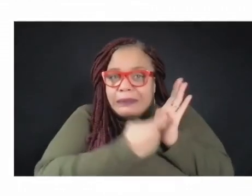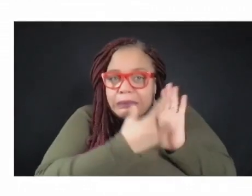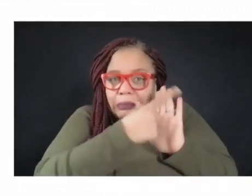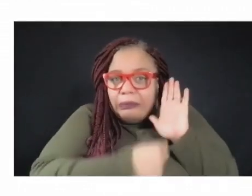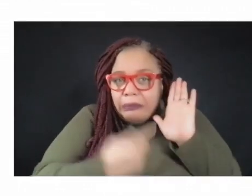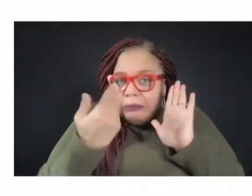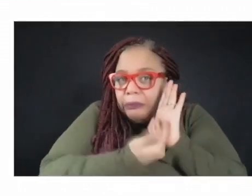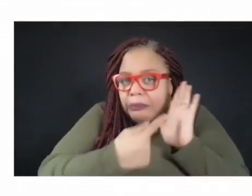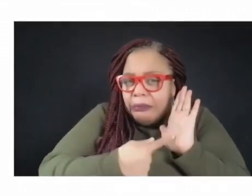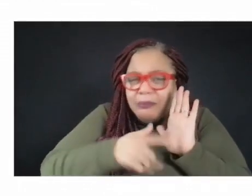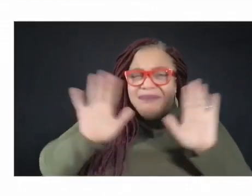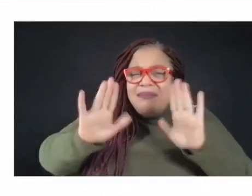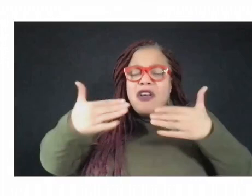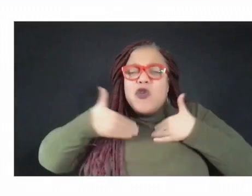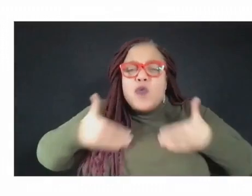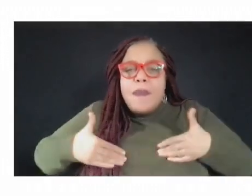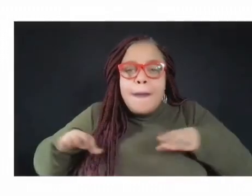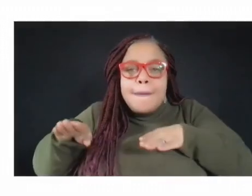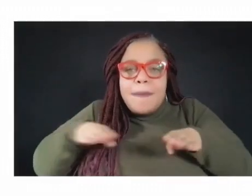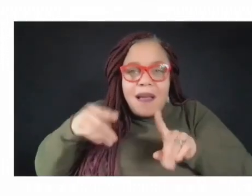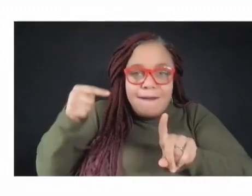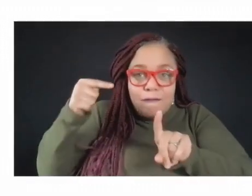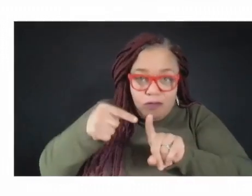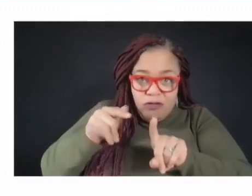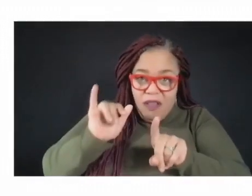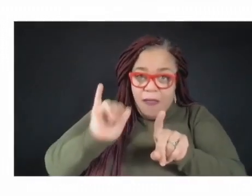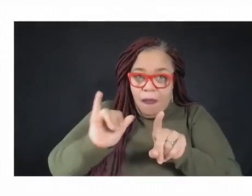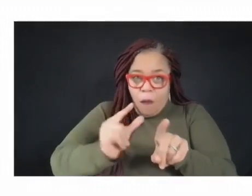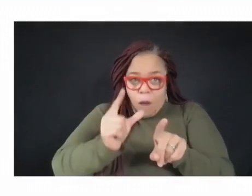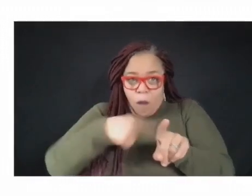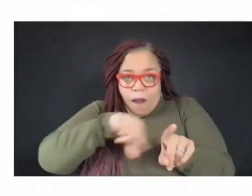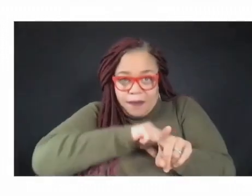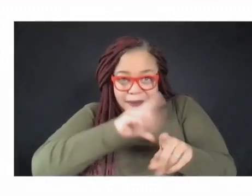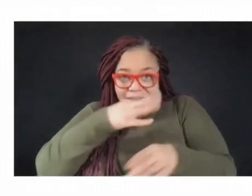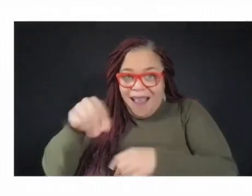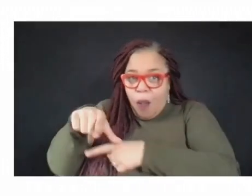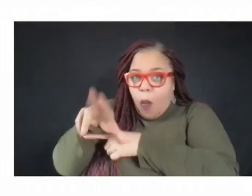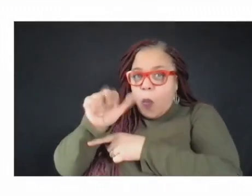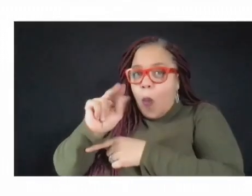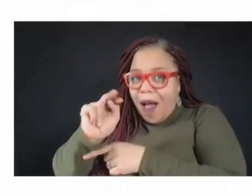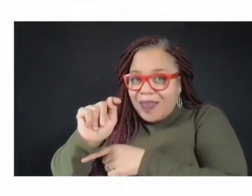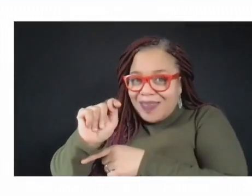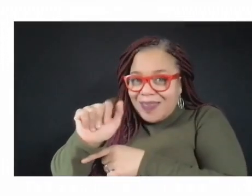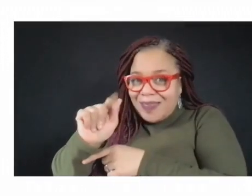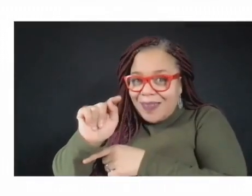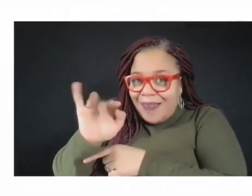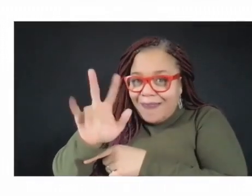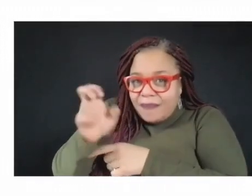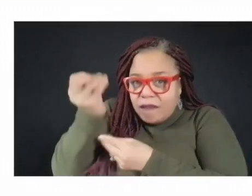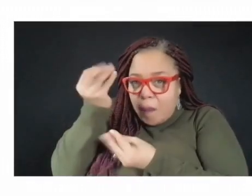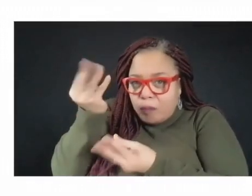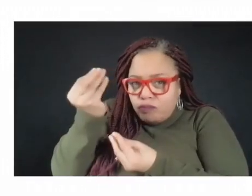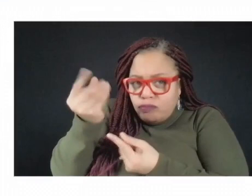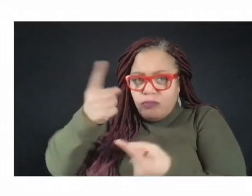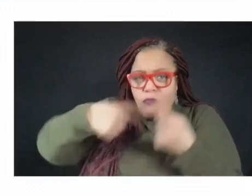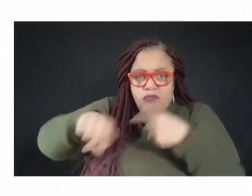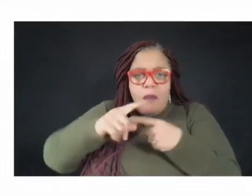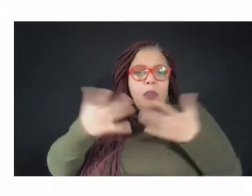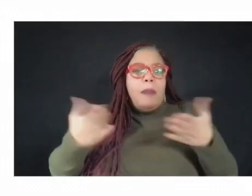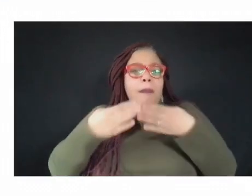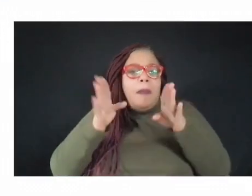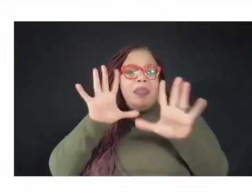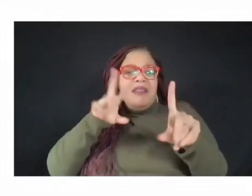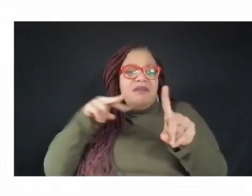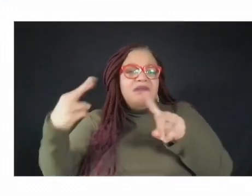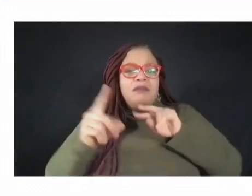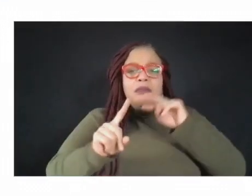public's perceptions are at different times in the pandemic, so it can inform outreach strategies. Monitoring social media, which